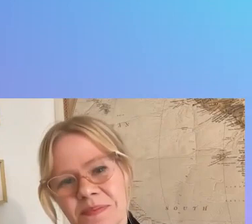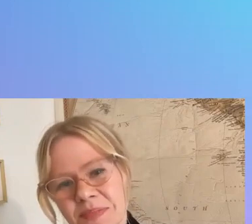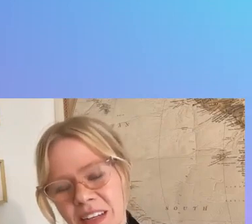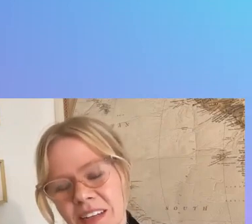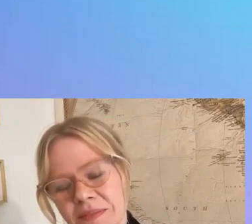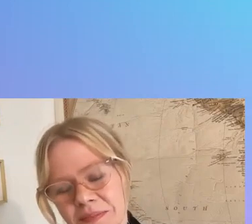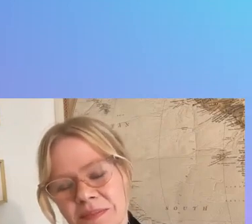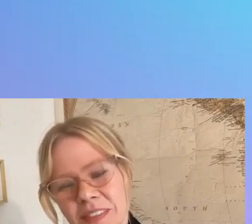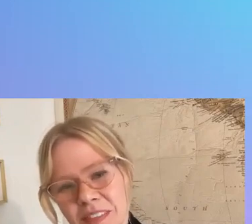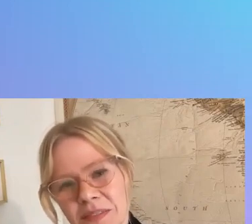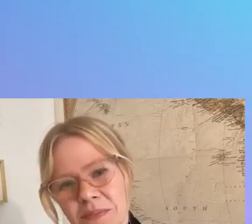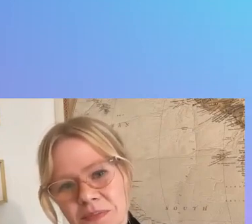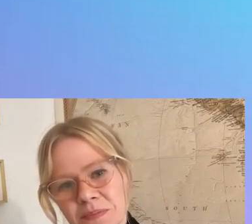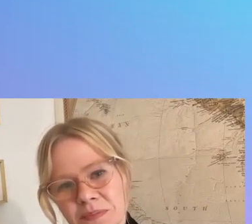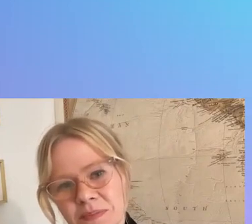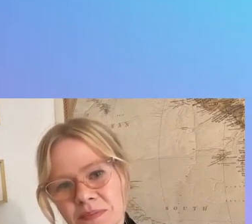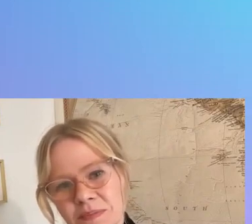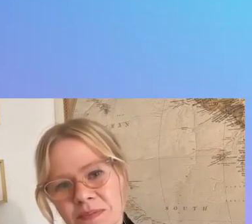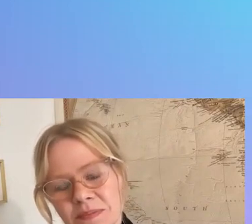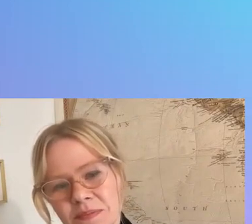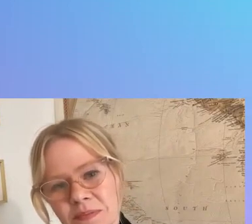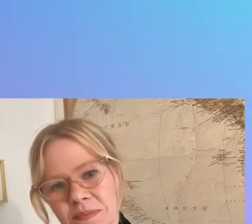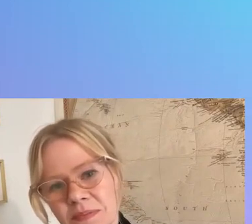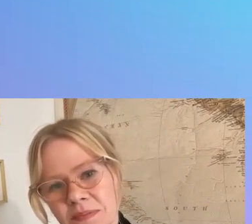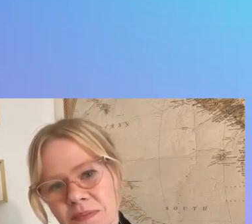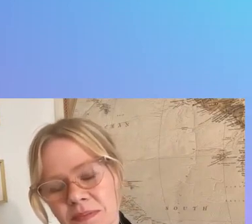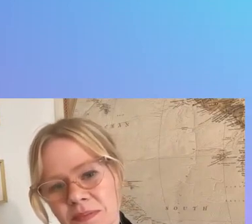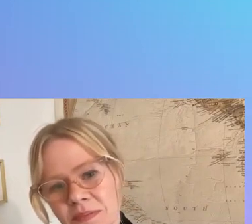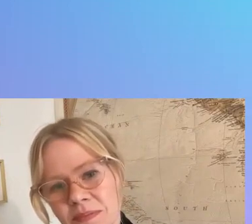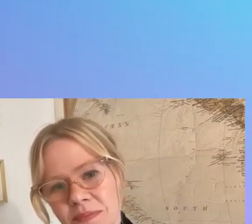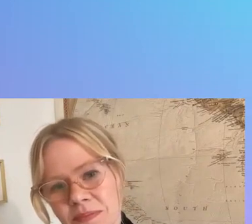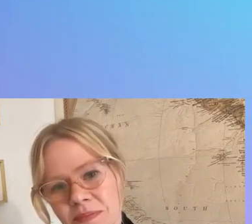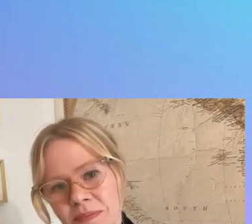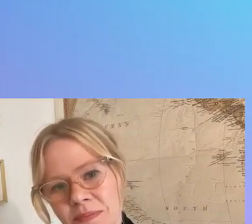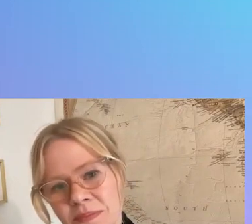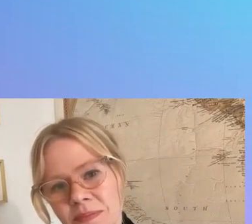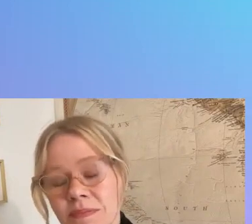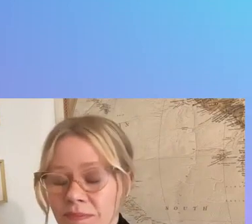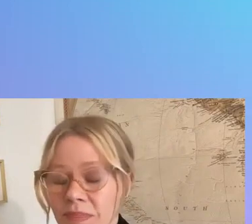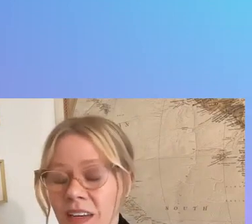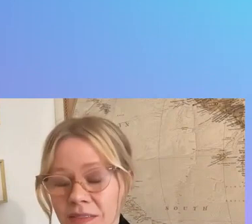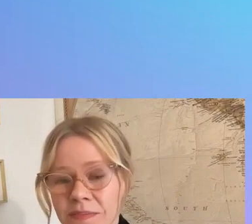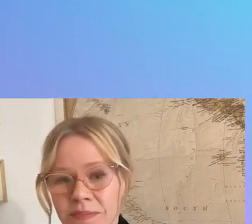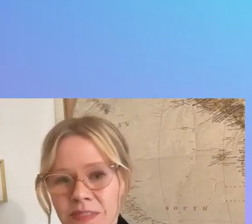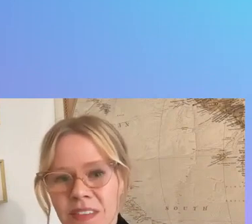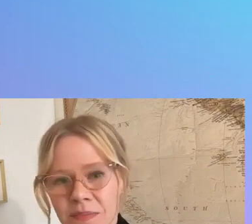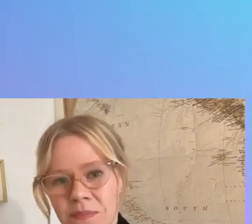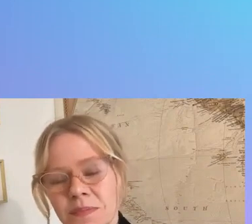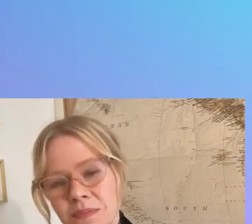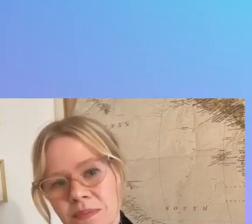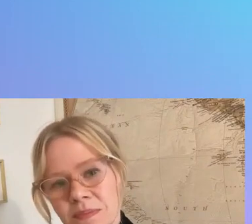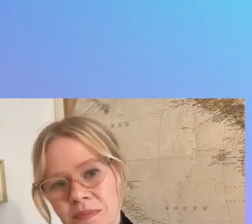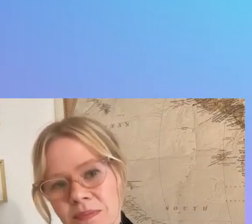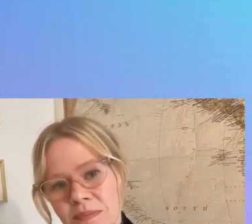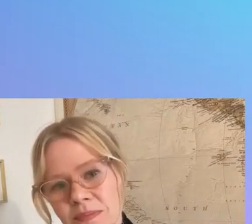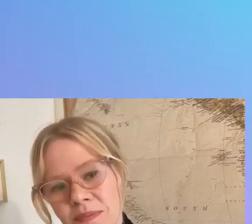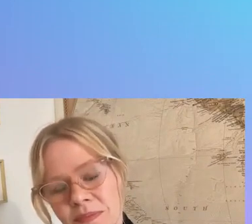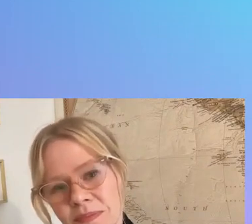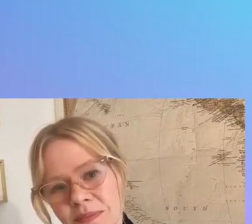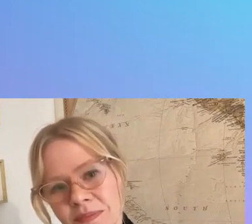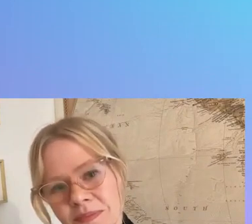right, might even be something that's going to be more open to us, right? More available to us.